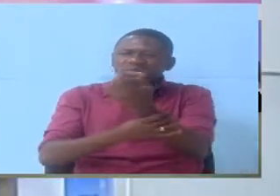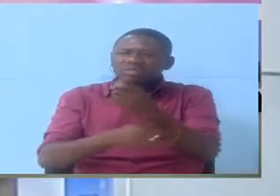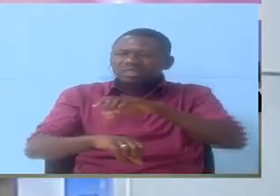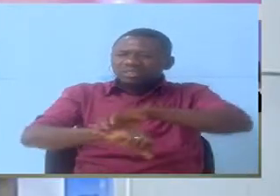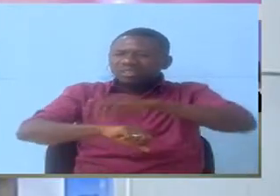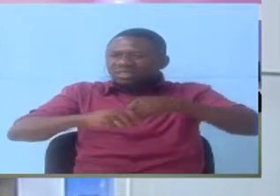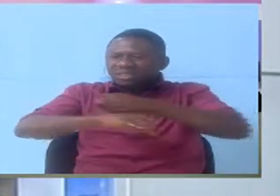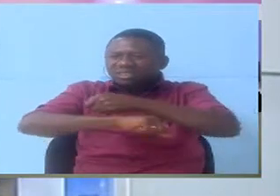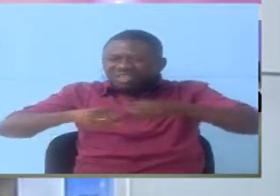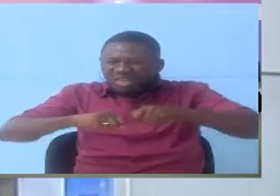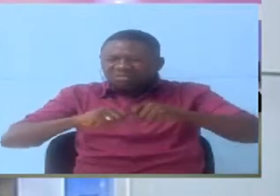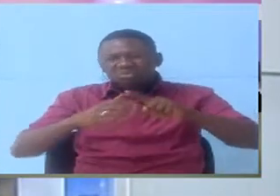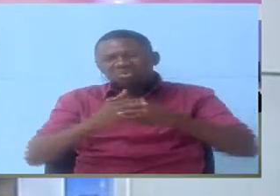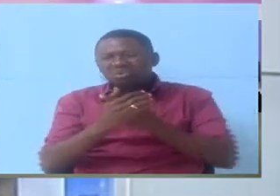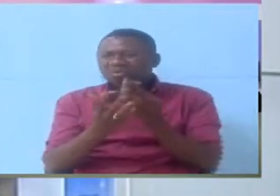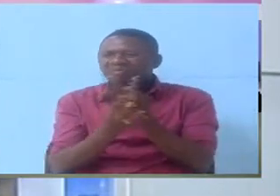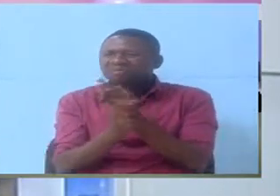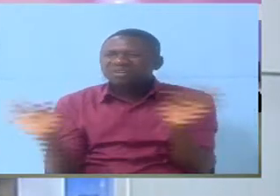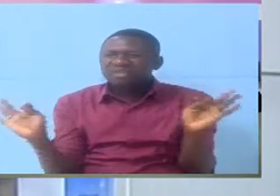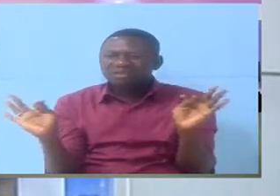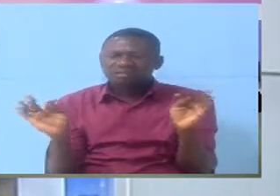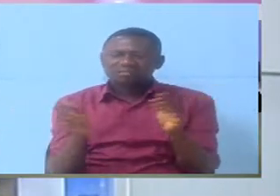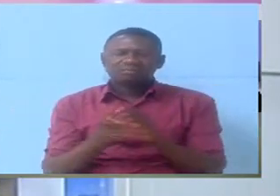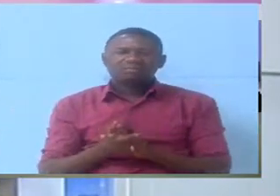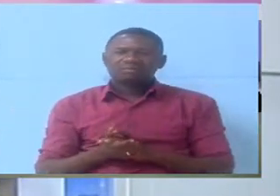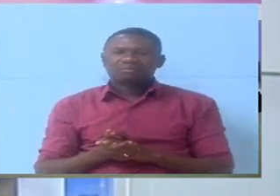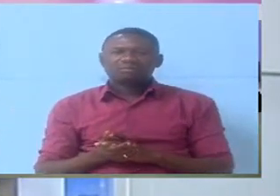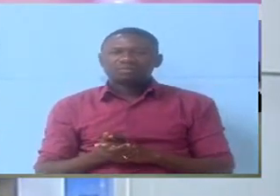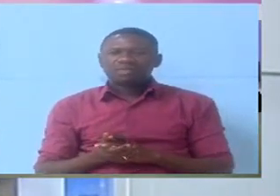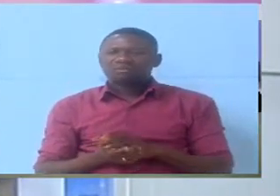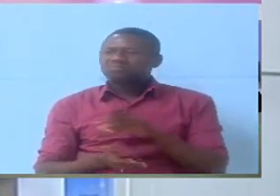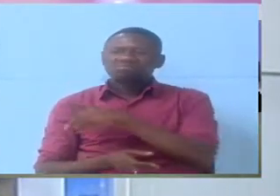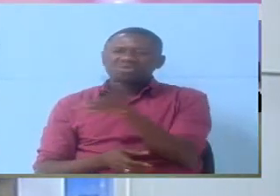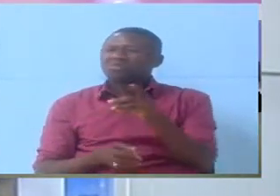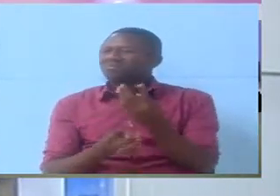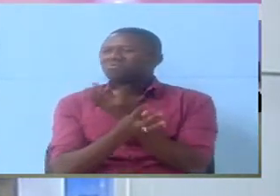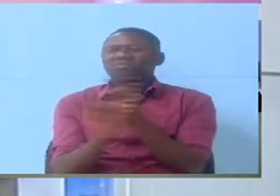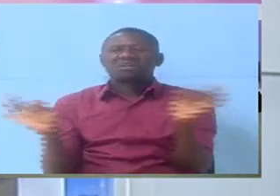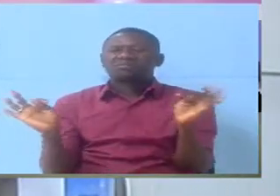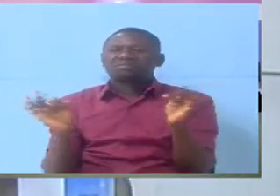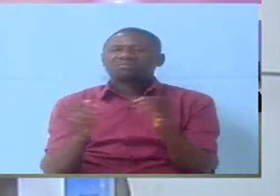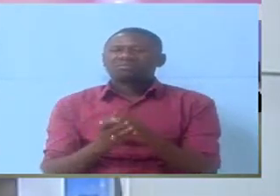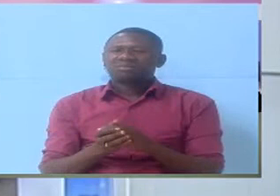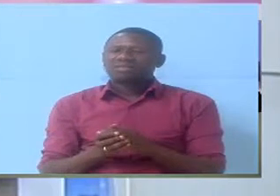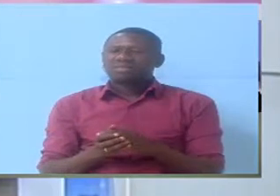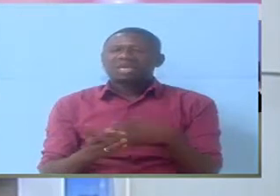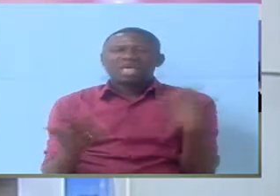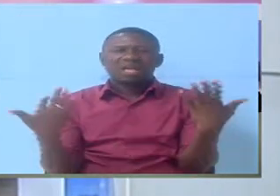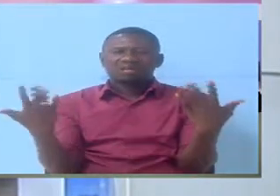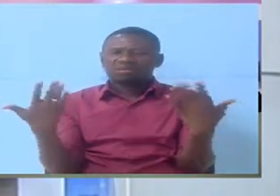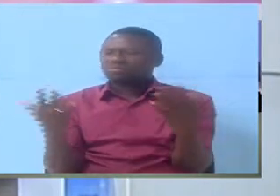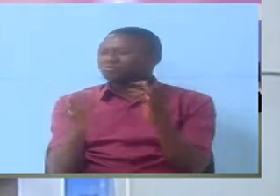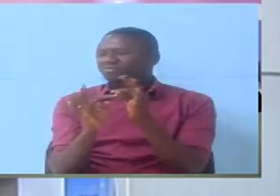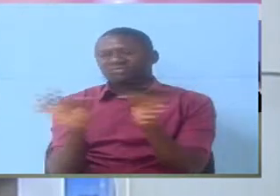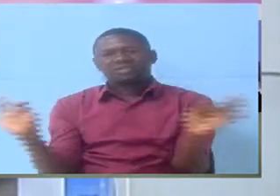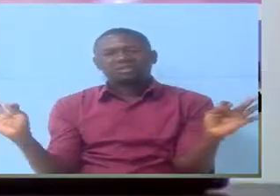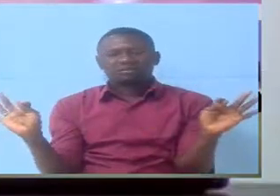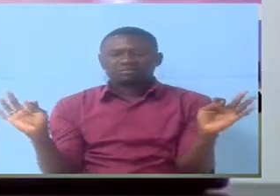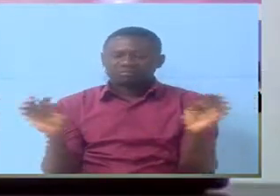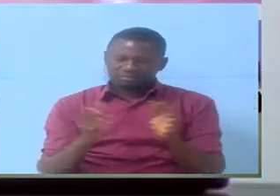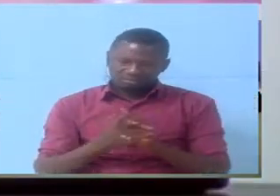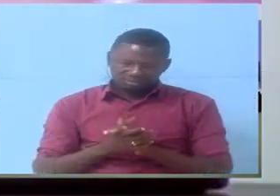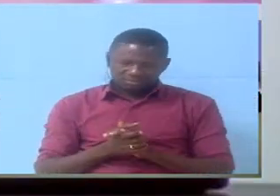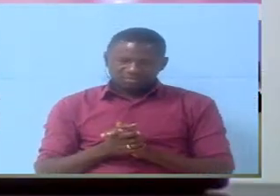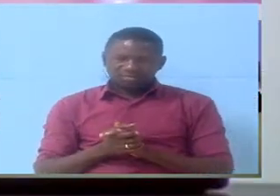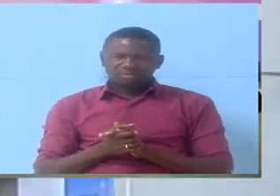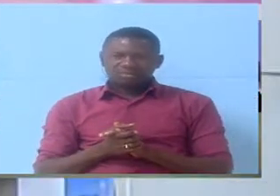siti. Council, they were not tied. Imandara sitiring. They were not tied. Ibulol mandara sitiring. Their hands were loose. Ibulol be firindine.